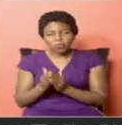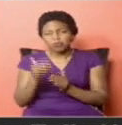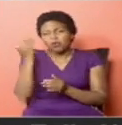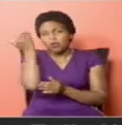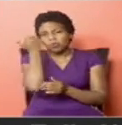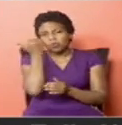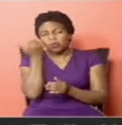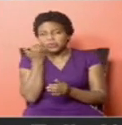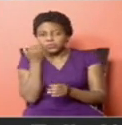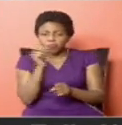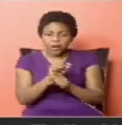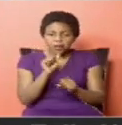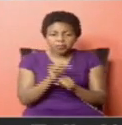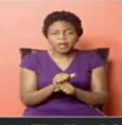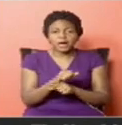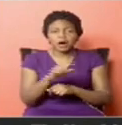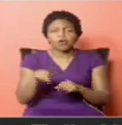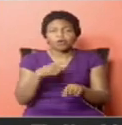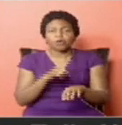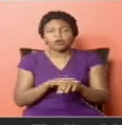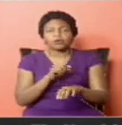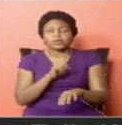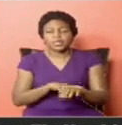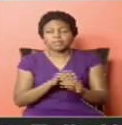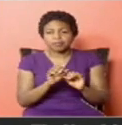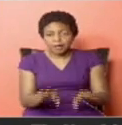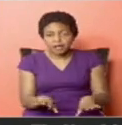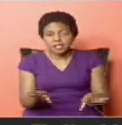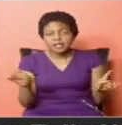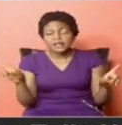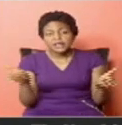with only the Chief Magistrate's courts working in the